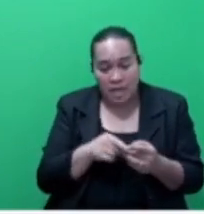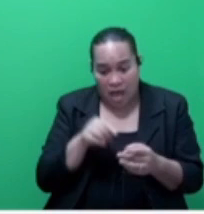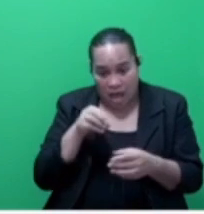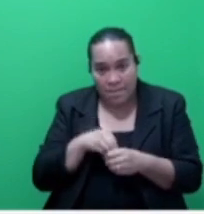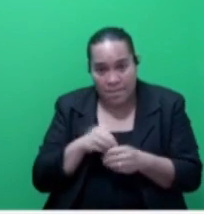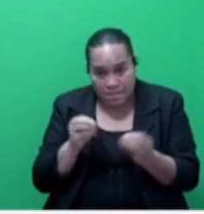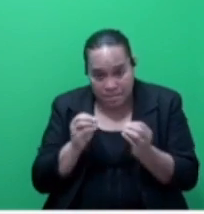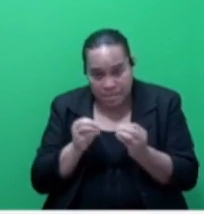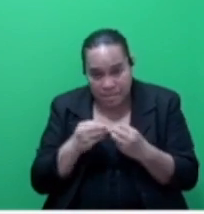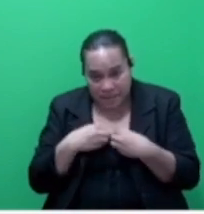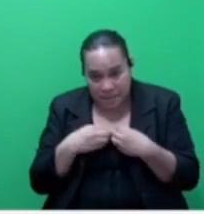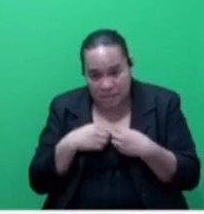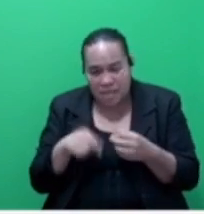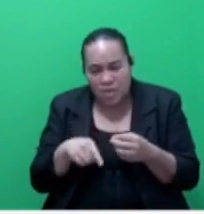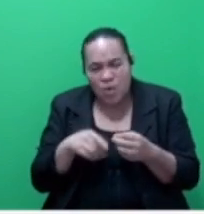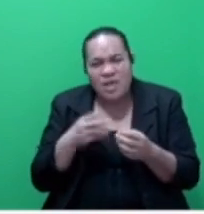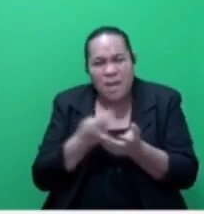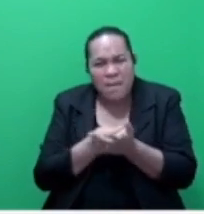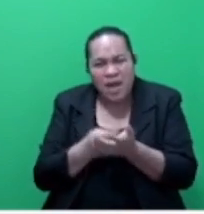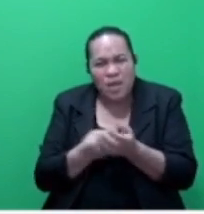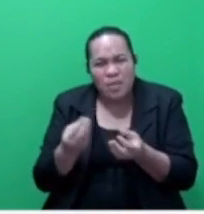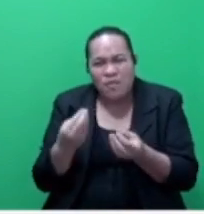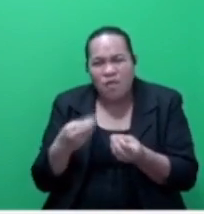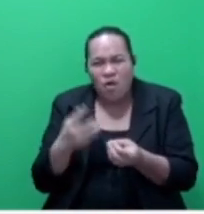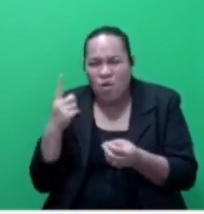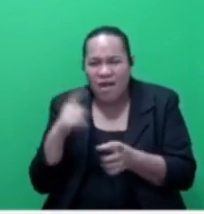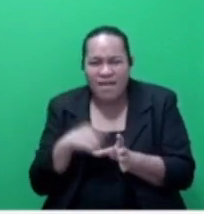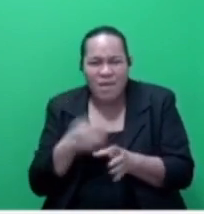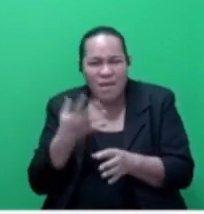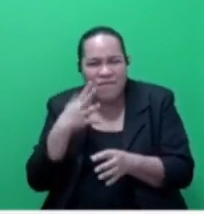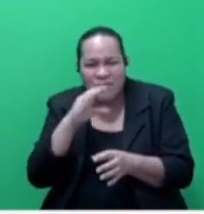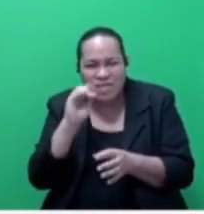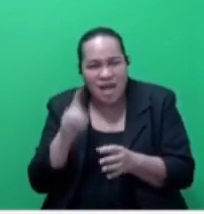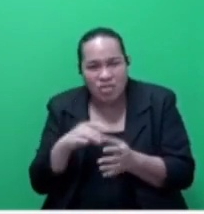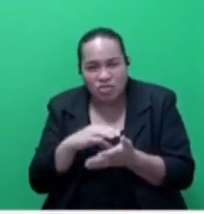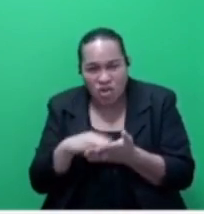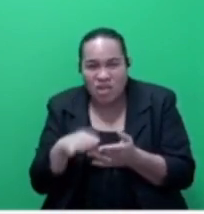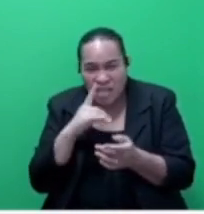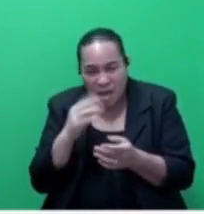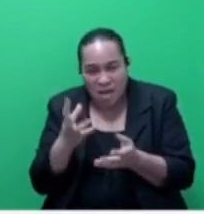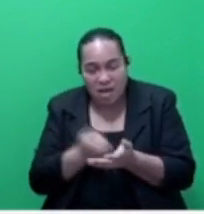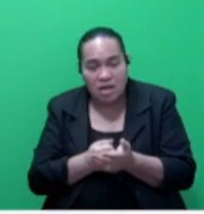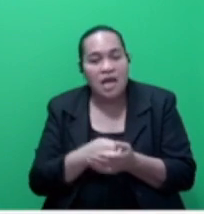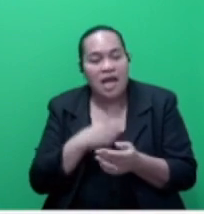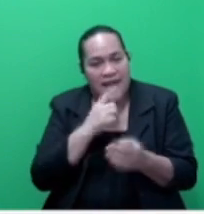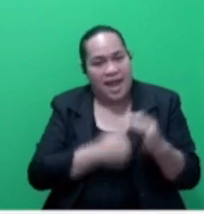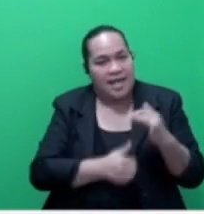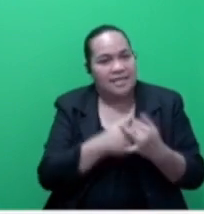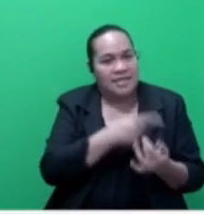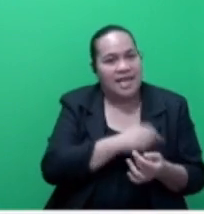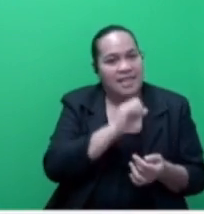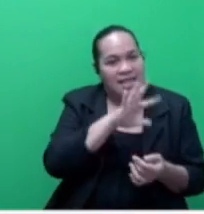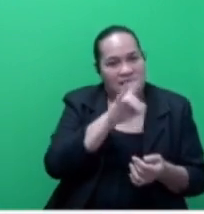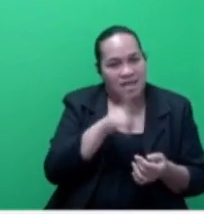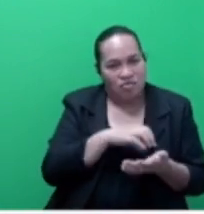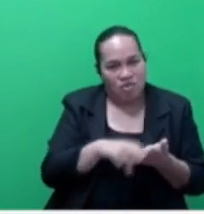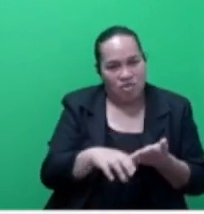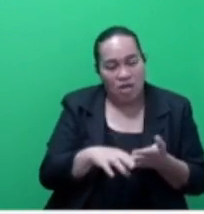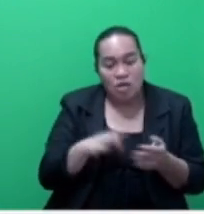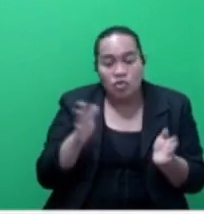with turnover below $50,000 can access up to $10,000. Small businesses with annual turnover